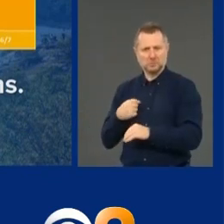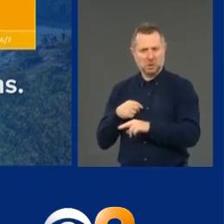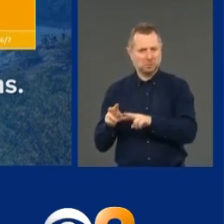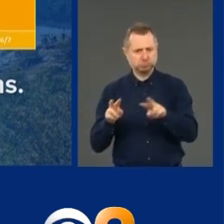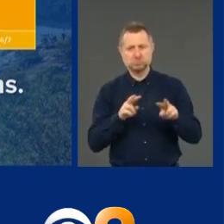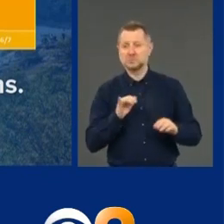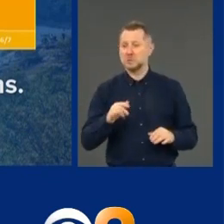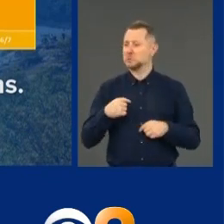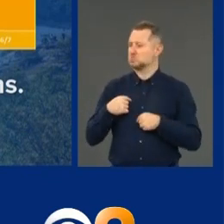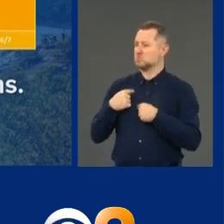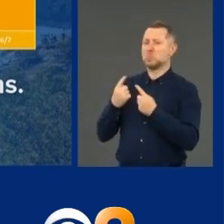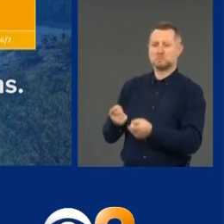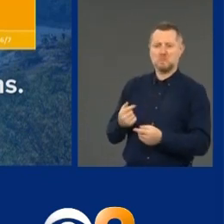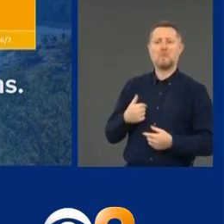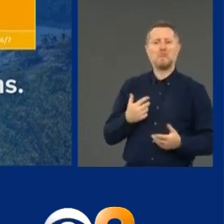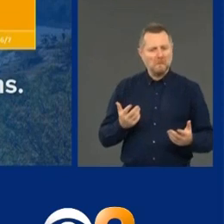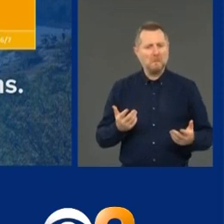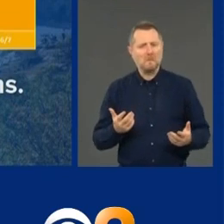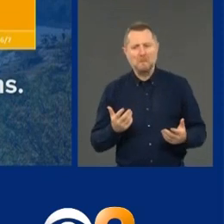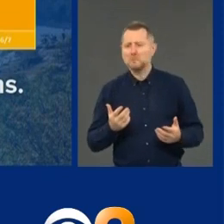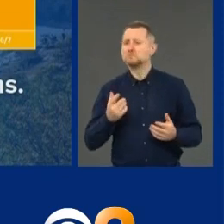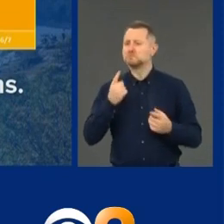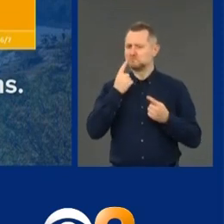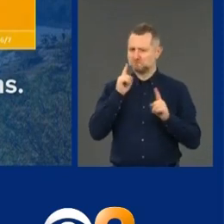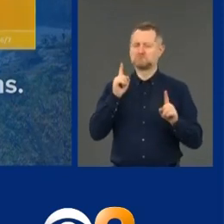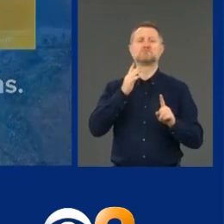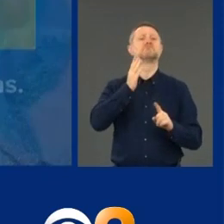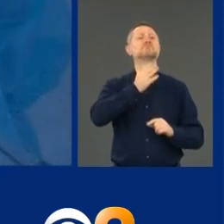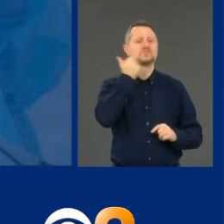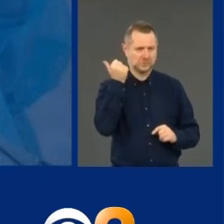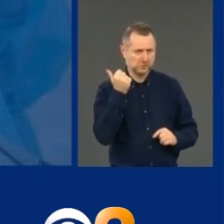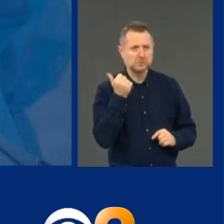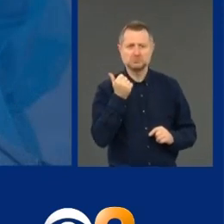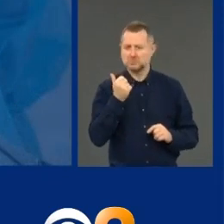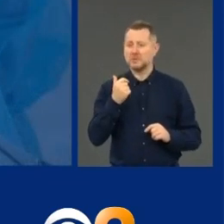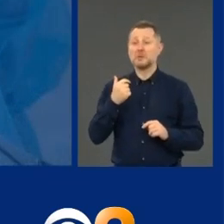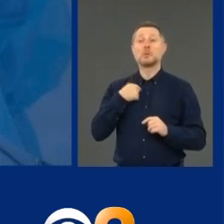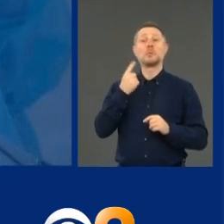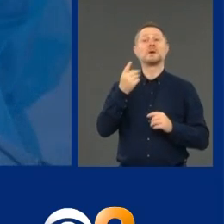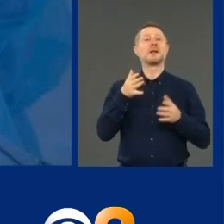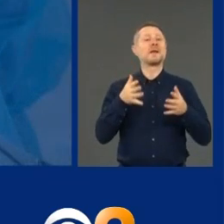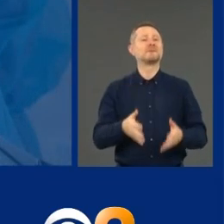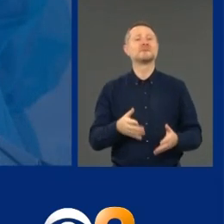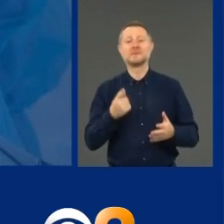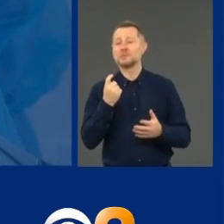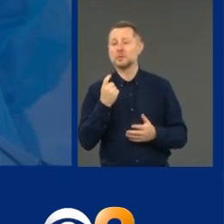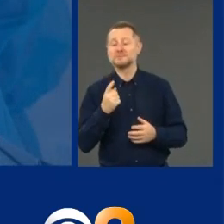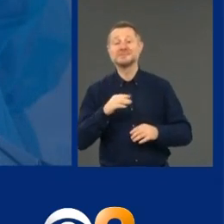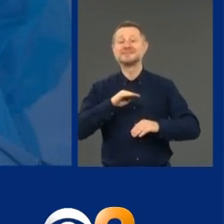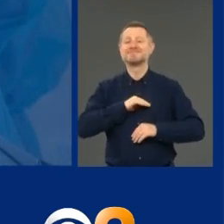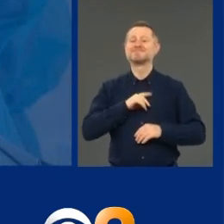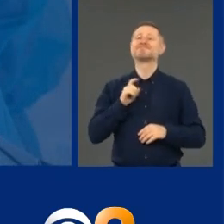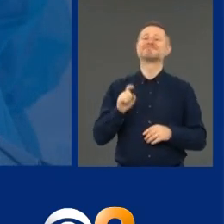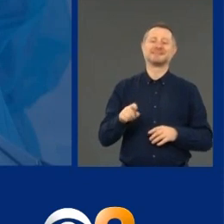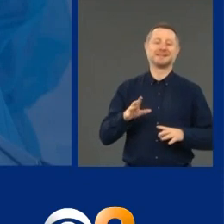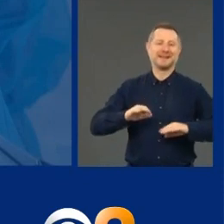were having with the Mid-Hudson region. The only open issue is we have to